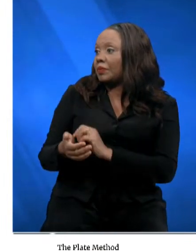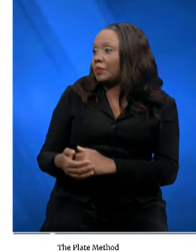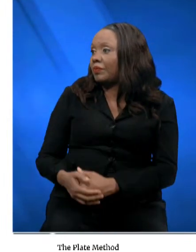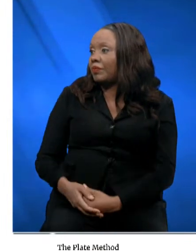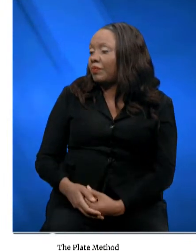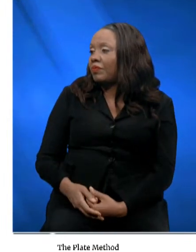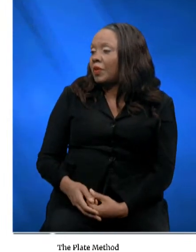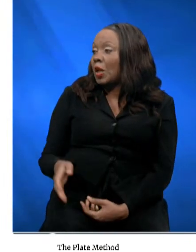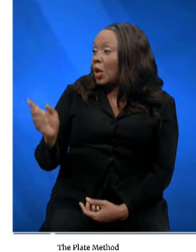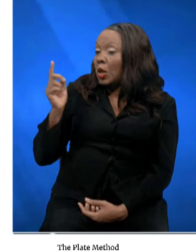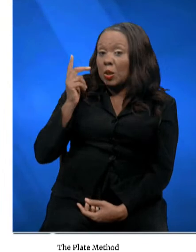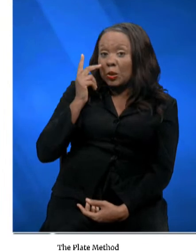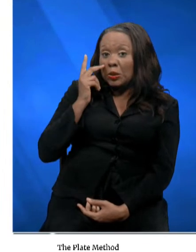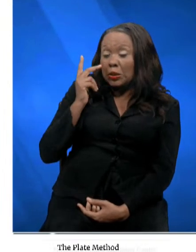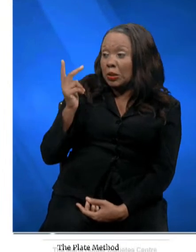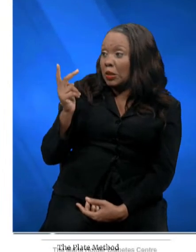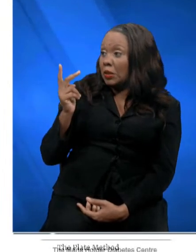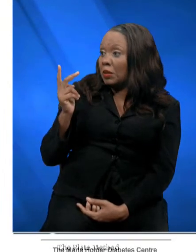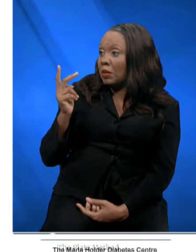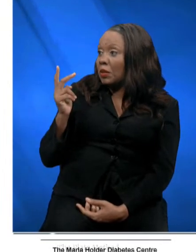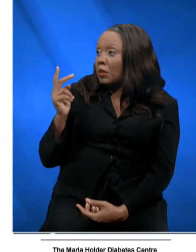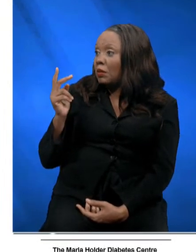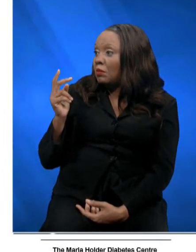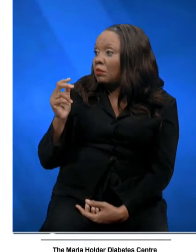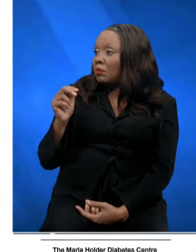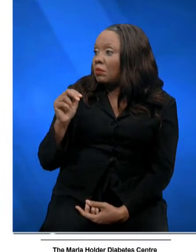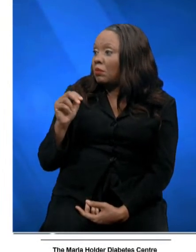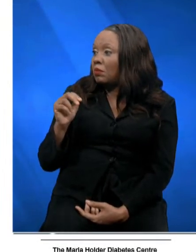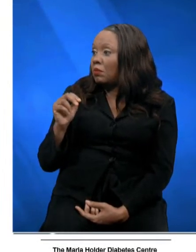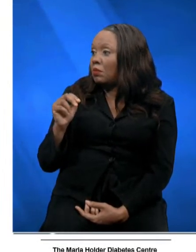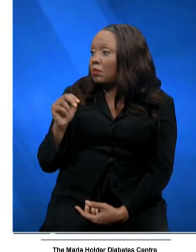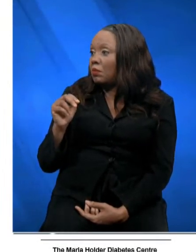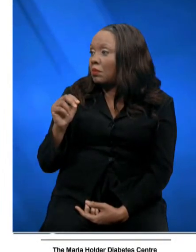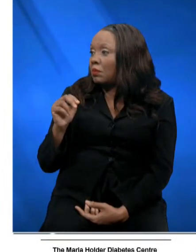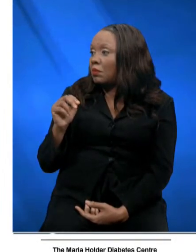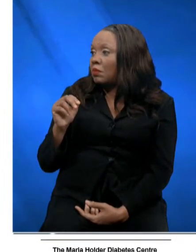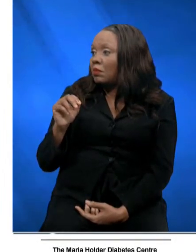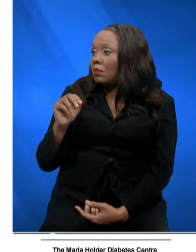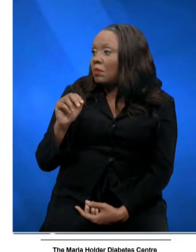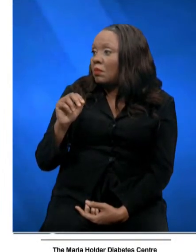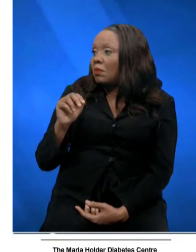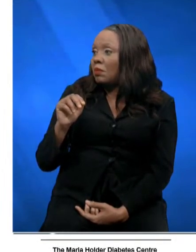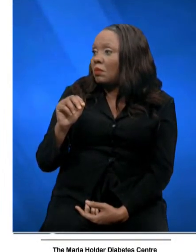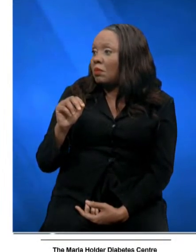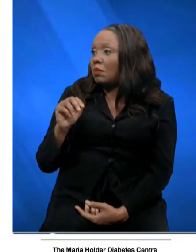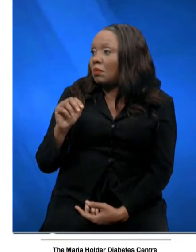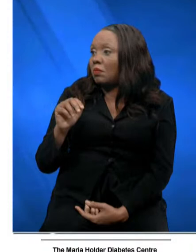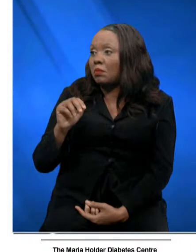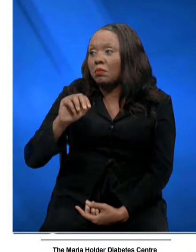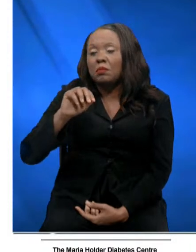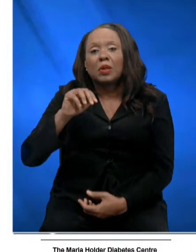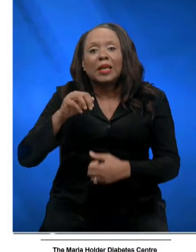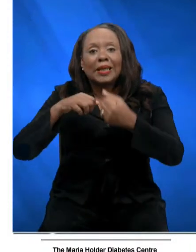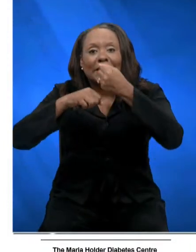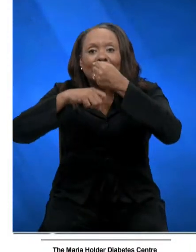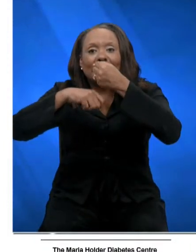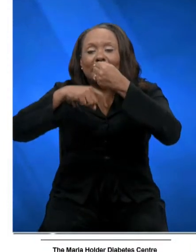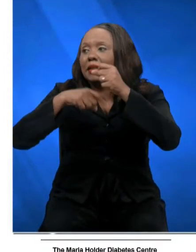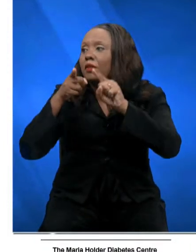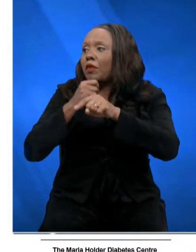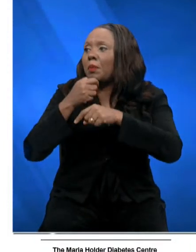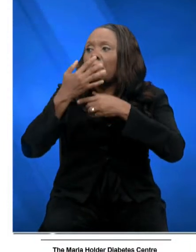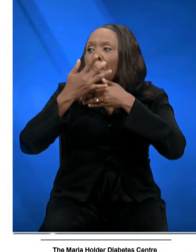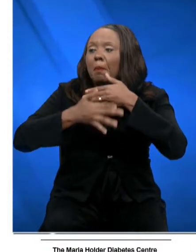left, where you can see it says leakage from blood vessels affecting the back of the eye. That's one of the advanced stages